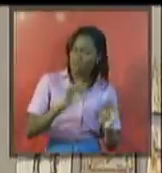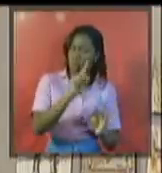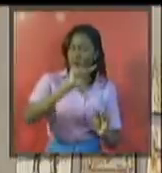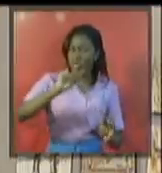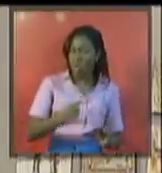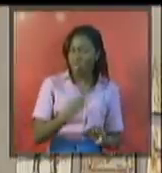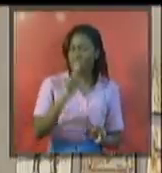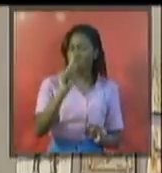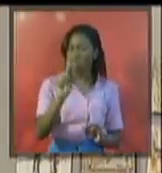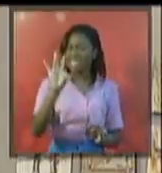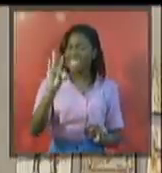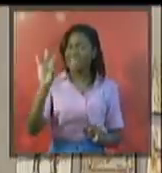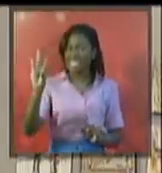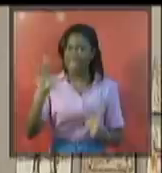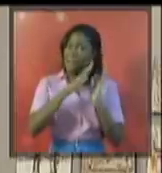1,177. Of those,